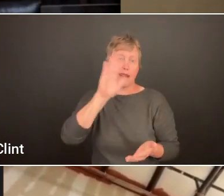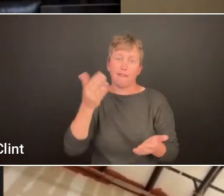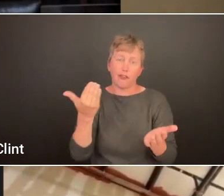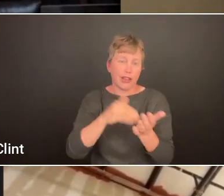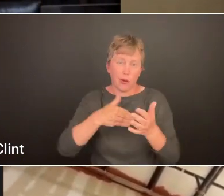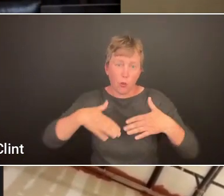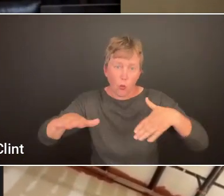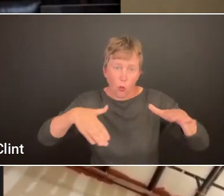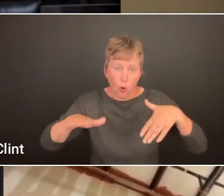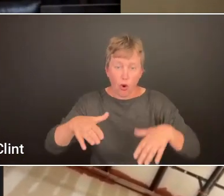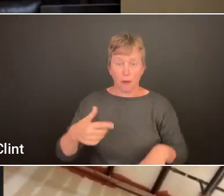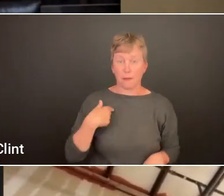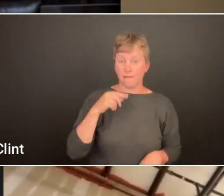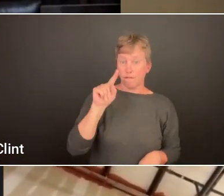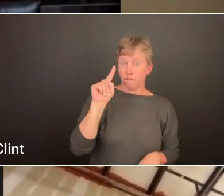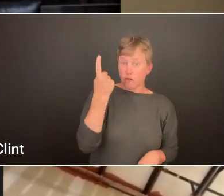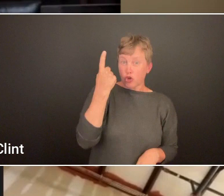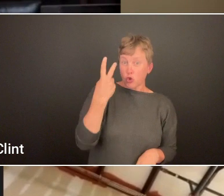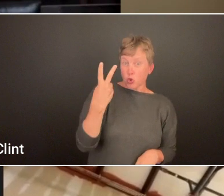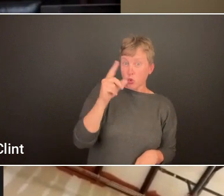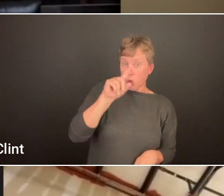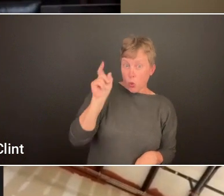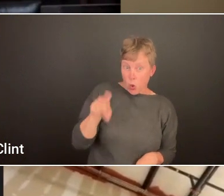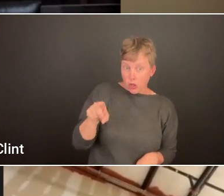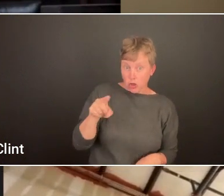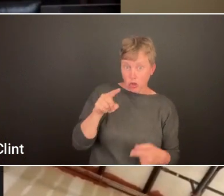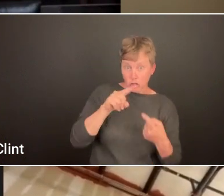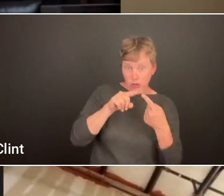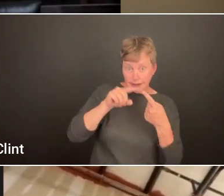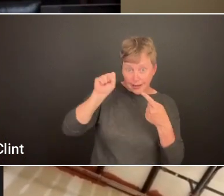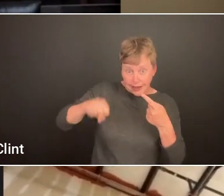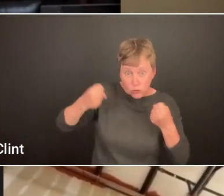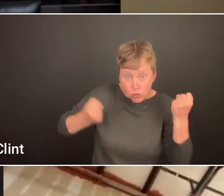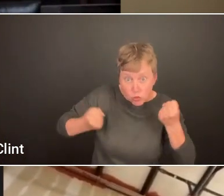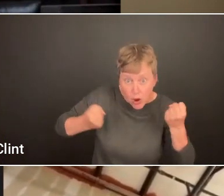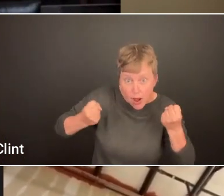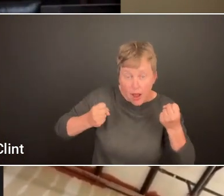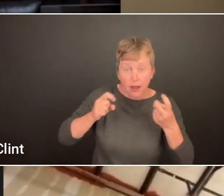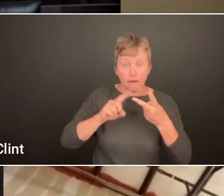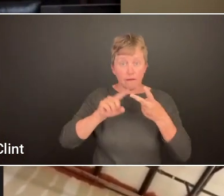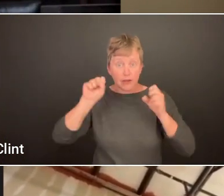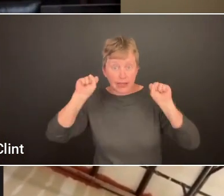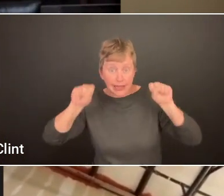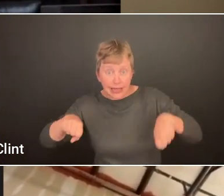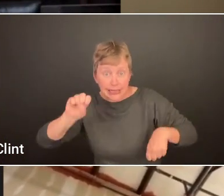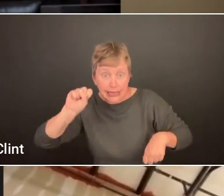again because of my spinal cord injury. And my first two questions was, will I be able to drive